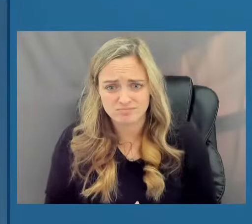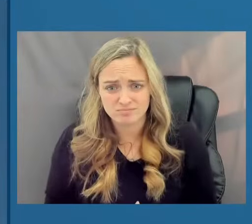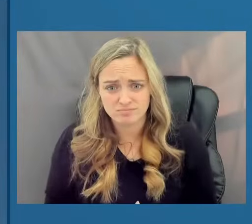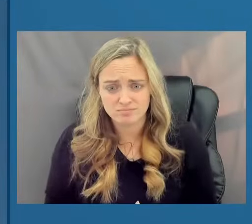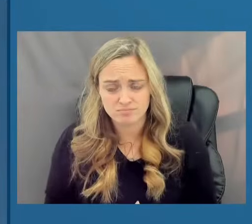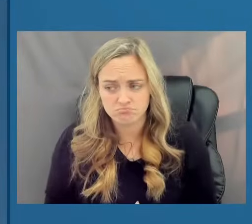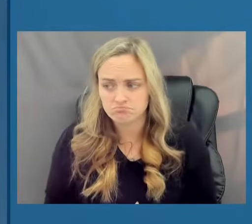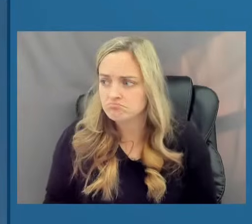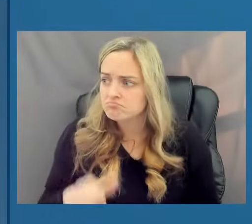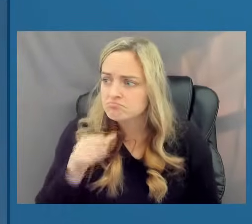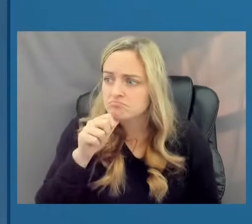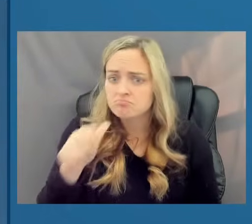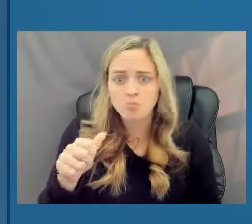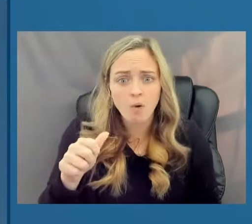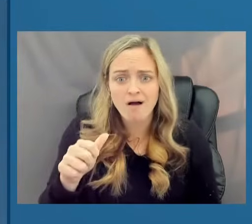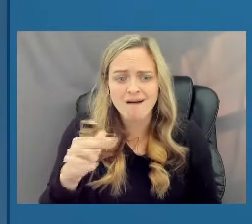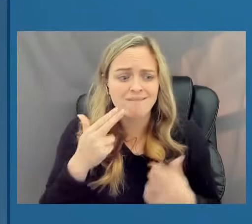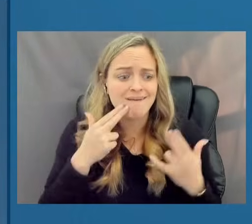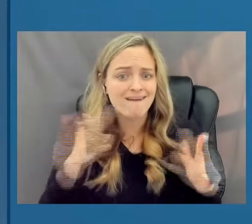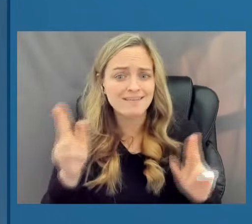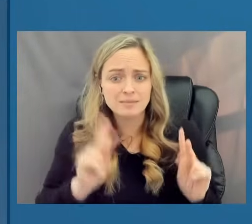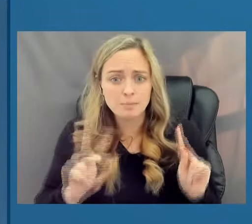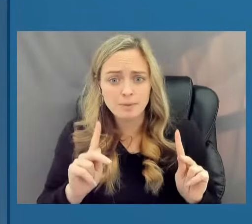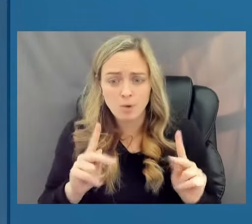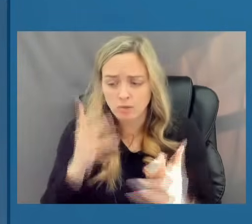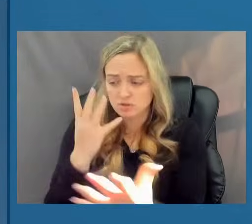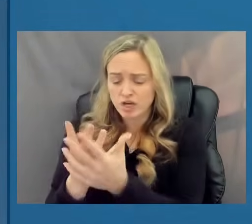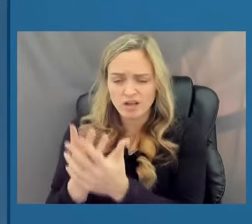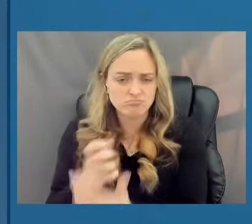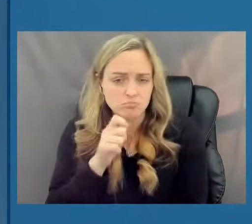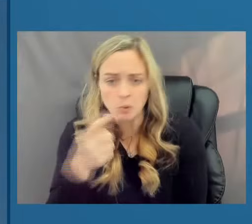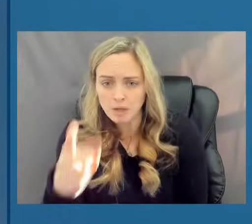will not throw innocent people into our jails.